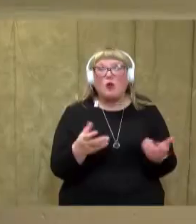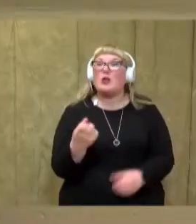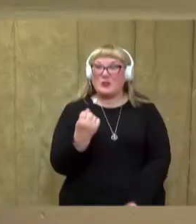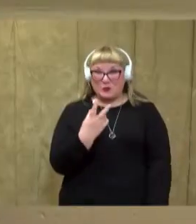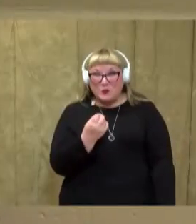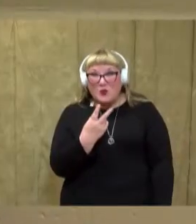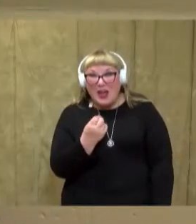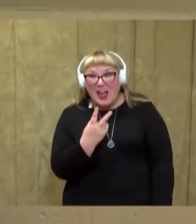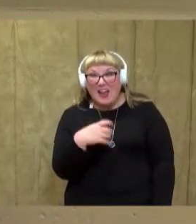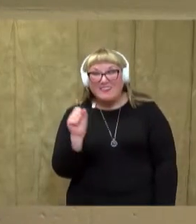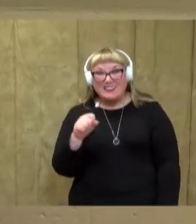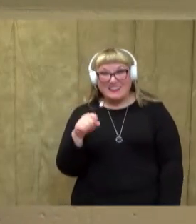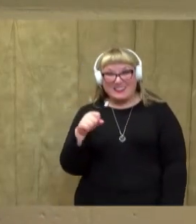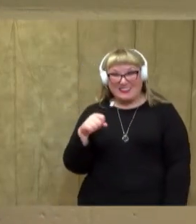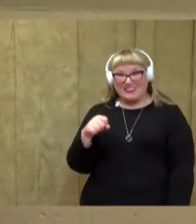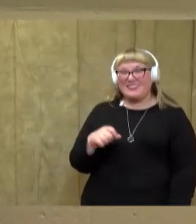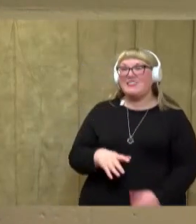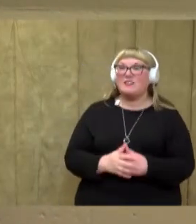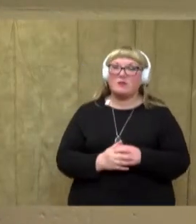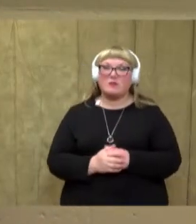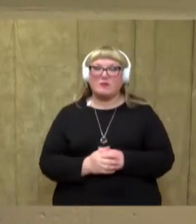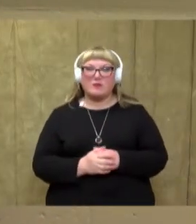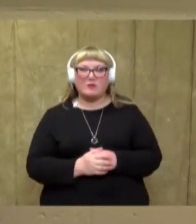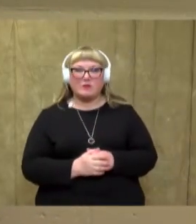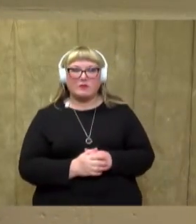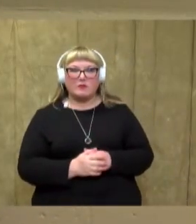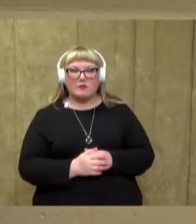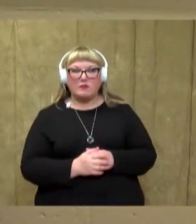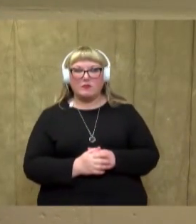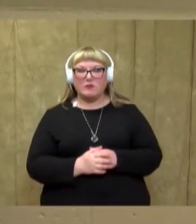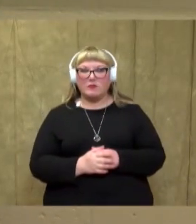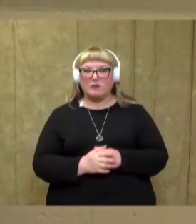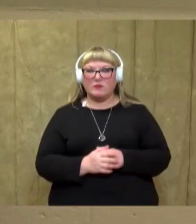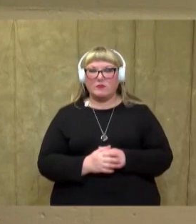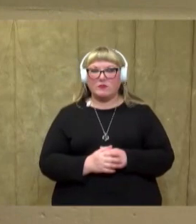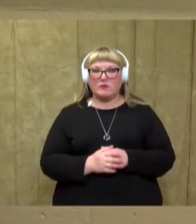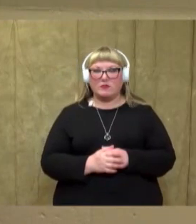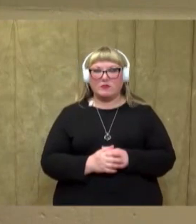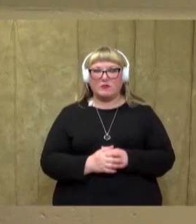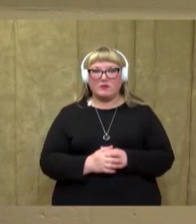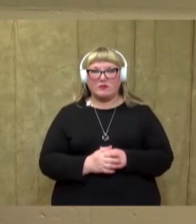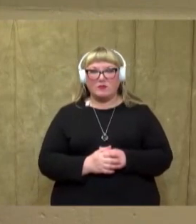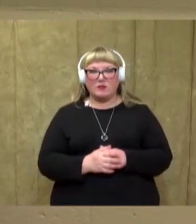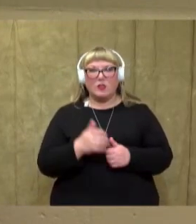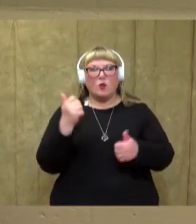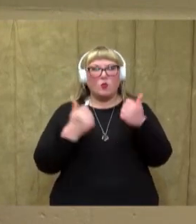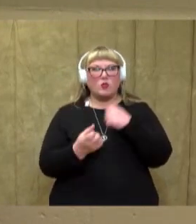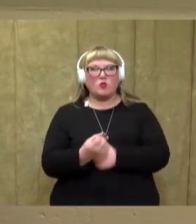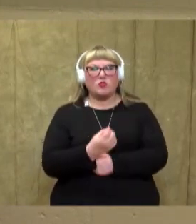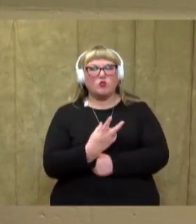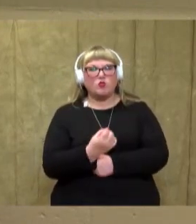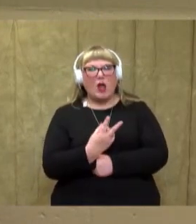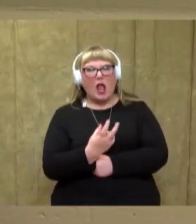It's 12. So let me see, which of these numbers is